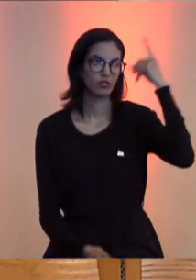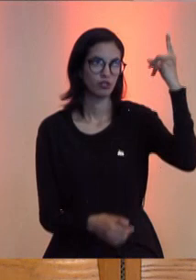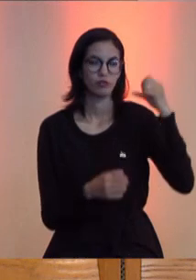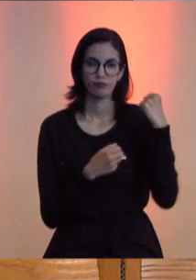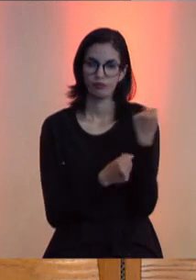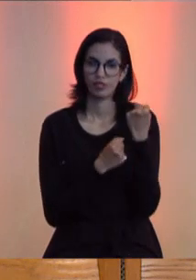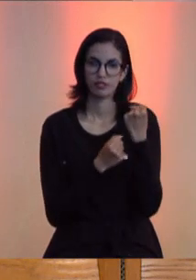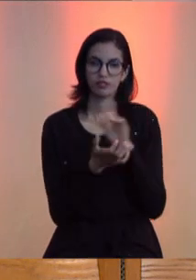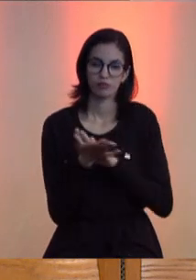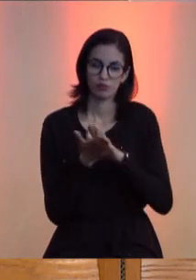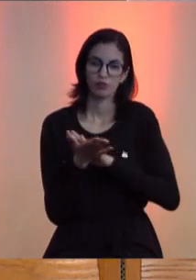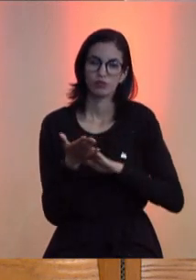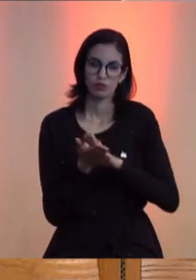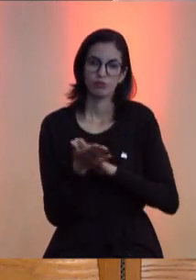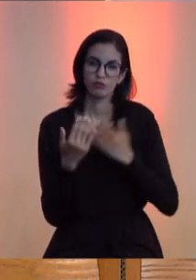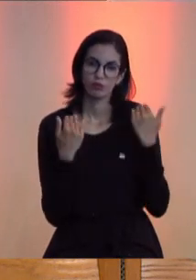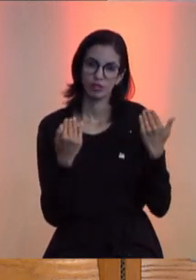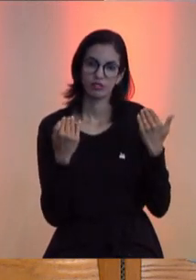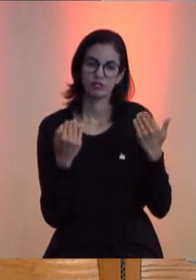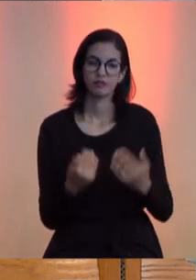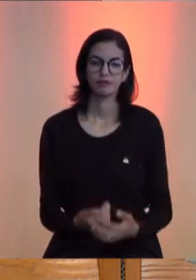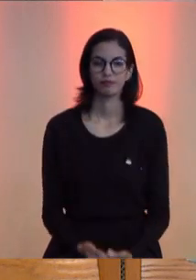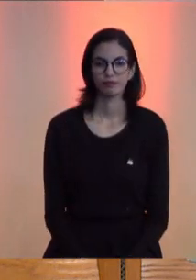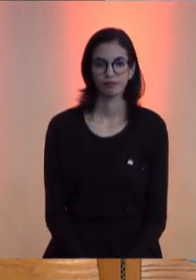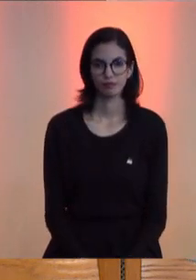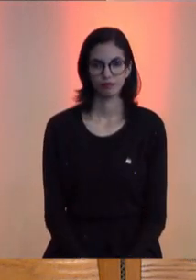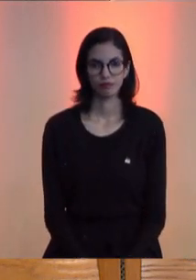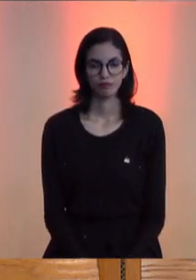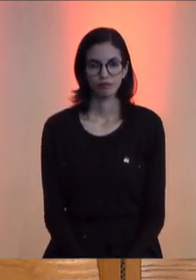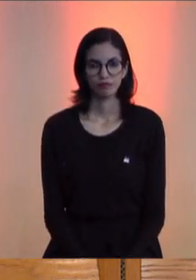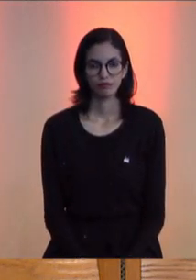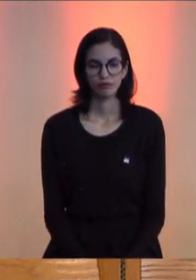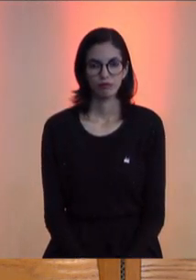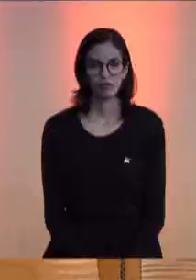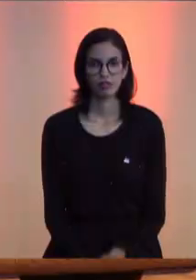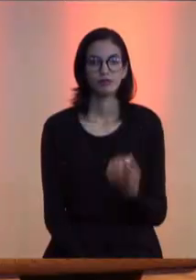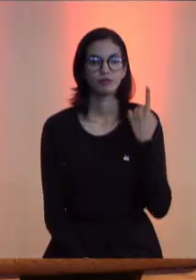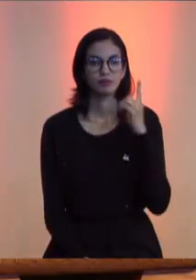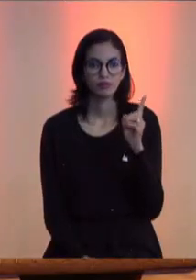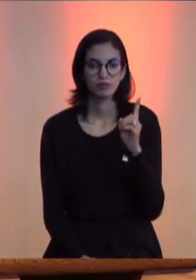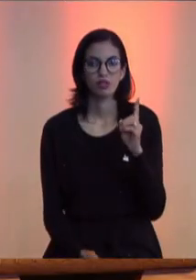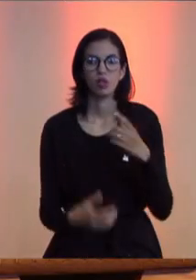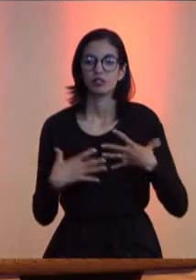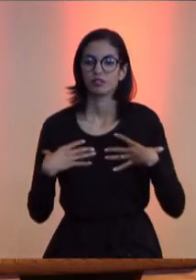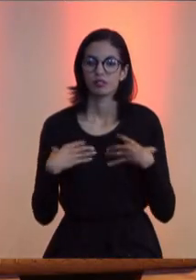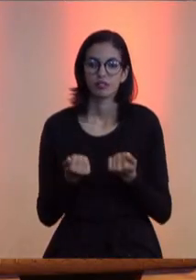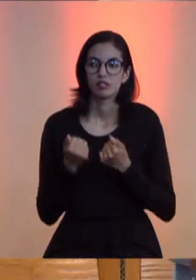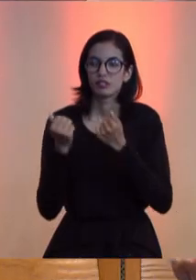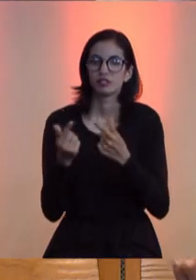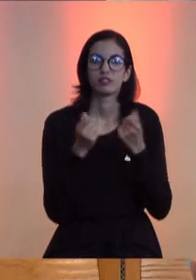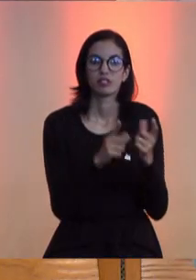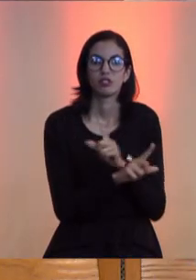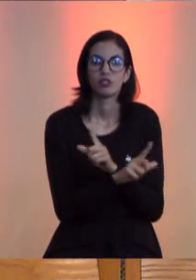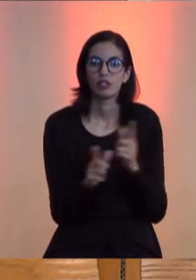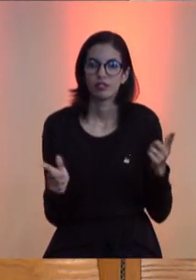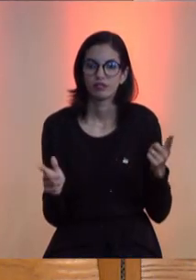sanar. But if he does not heal, will you still trust him? Pero si Dios no nos sana, ¿aún confiaremos en él? I